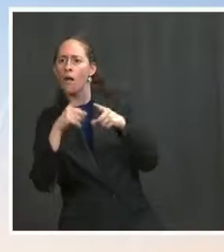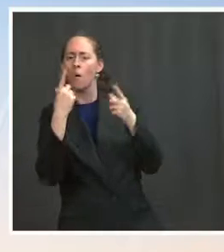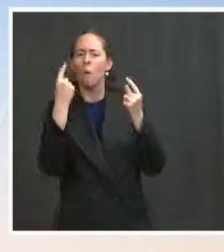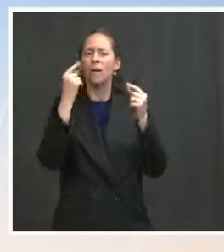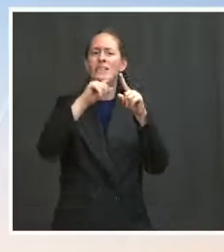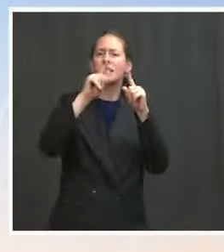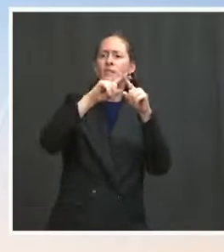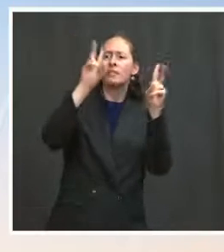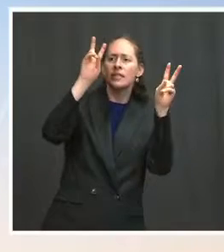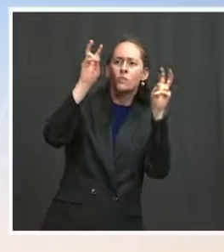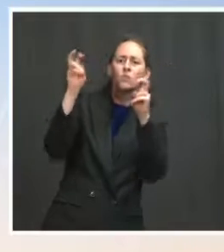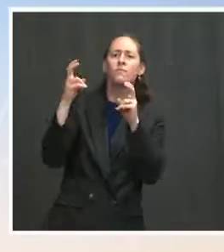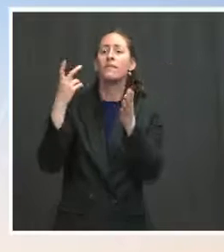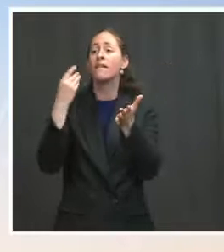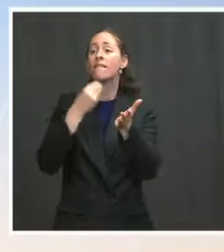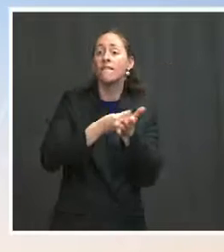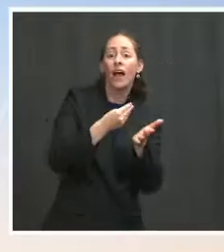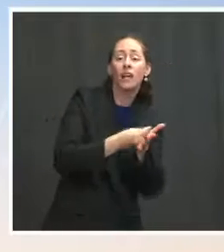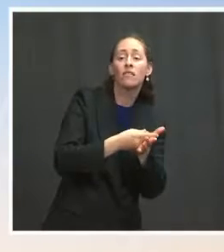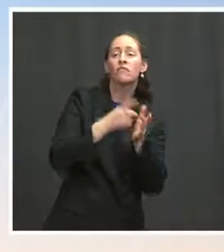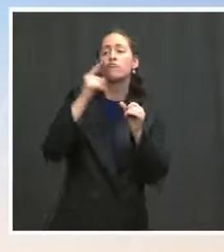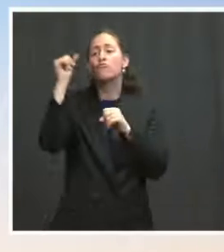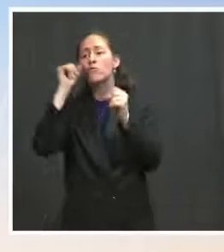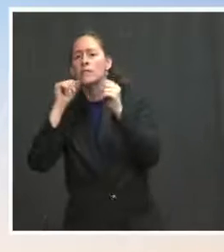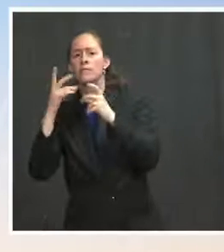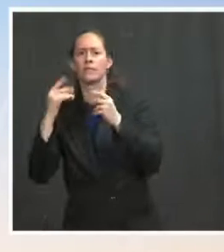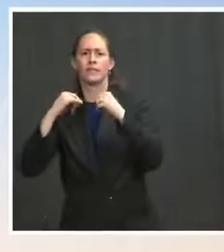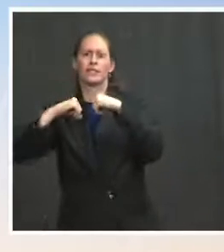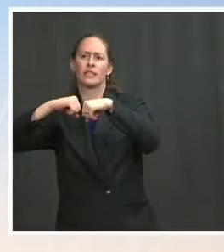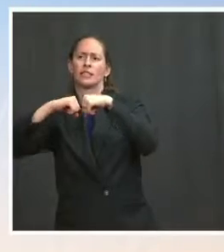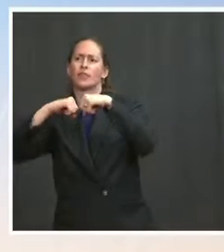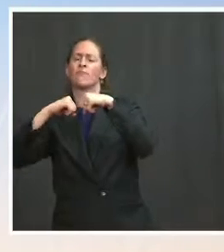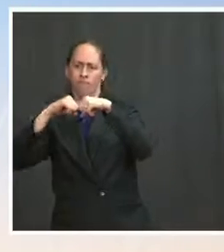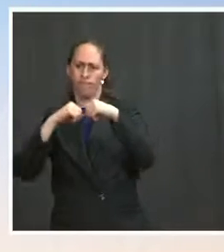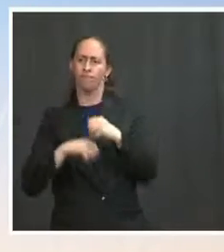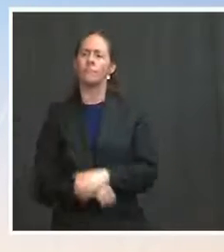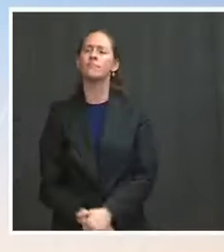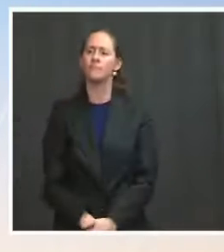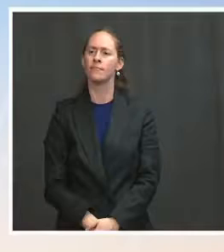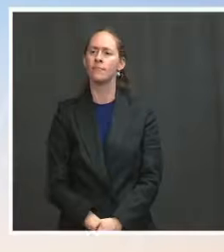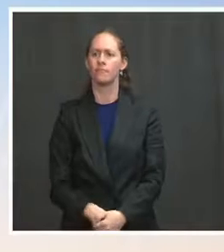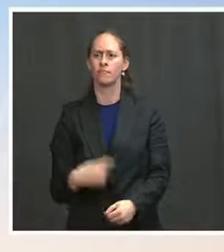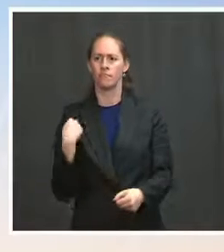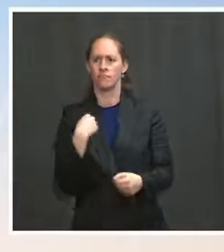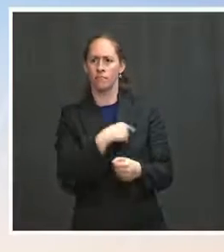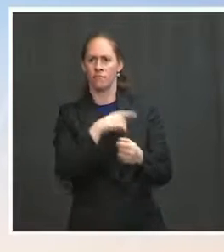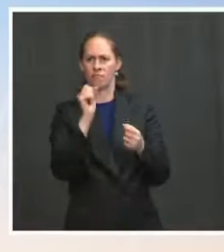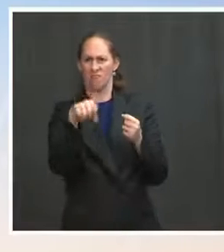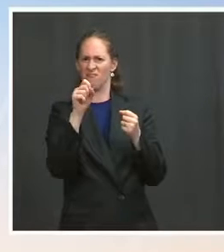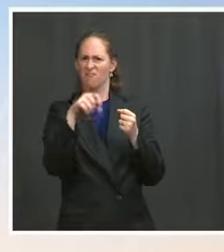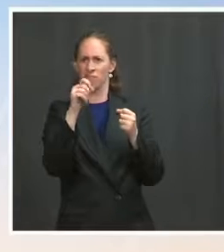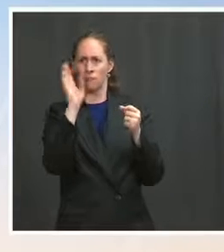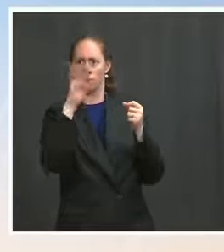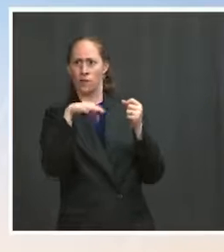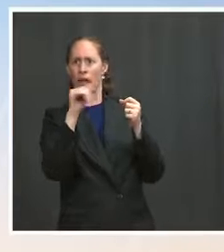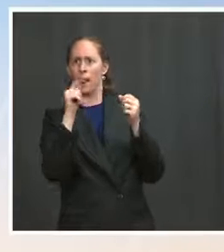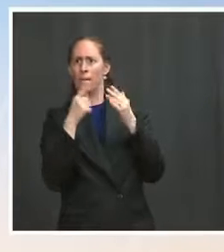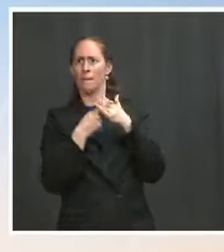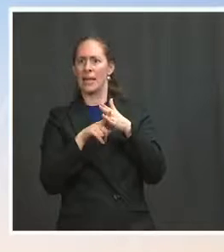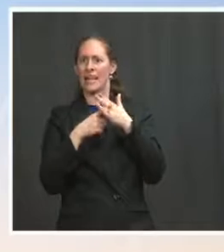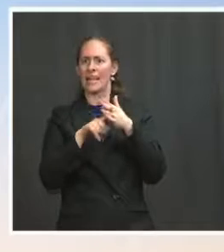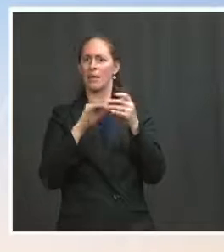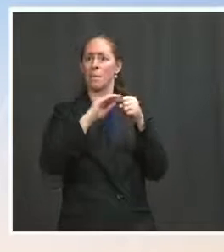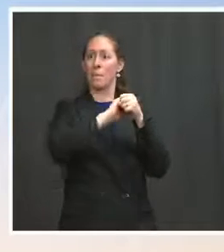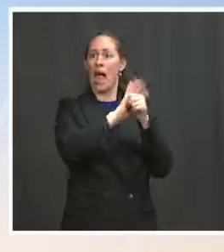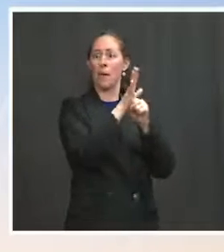security, and the United States certainly took a range of steps as India was at the early stages of dealing with a rise in the pandemic to